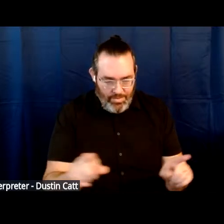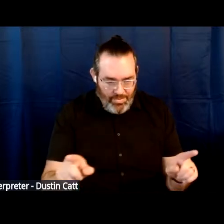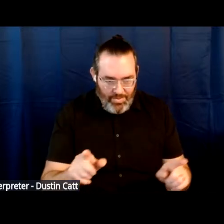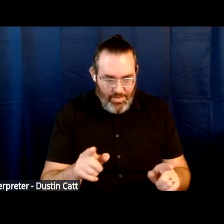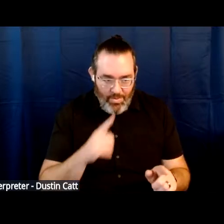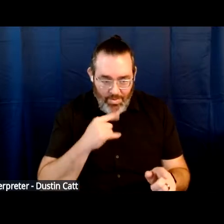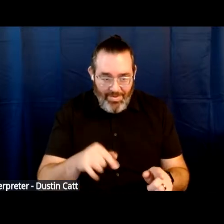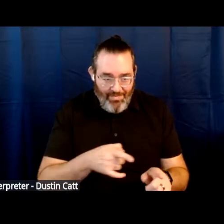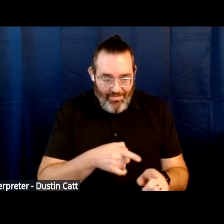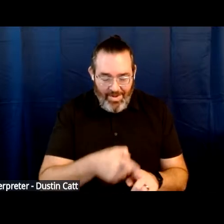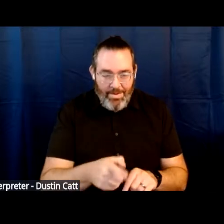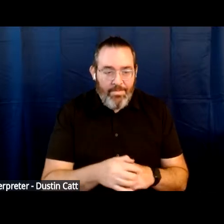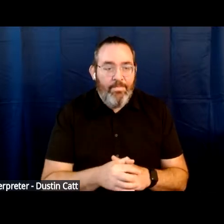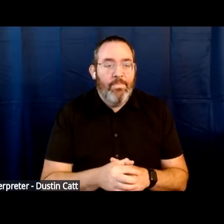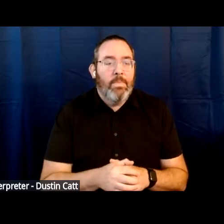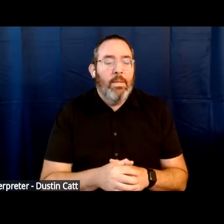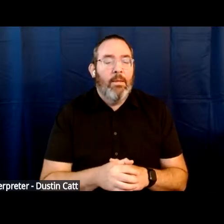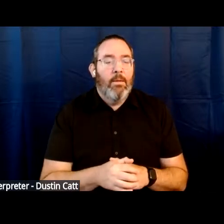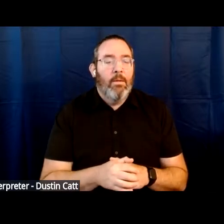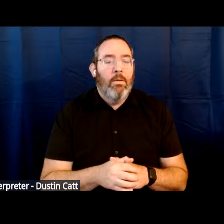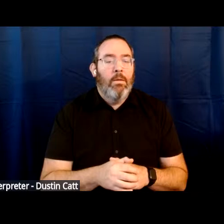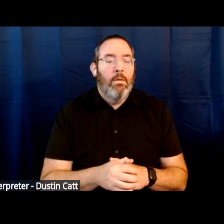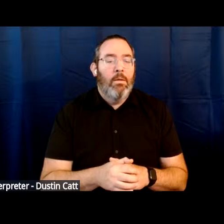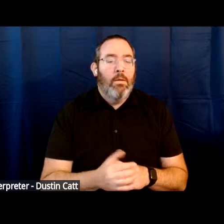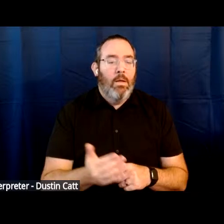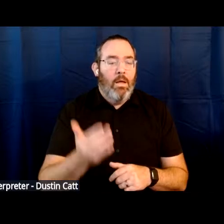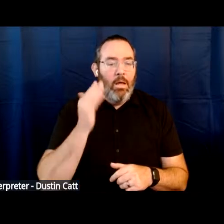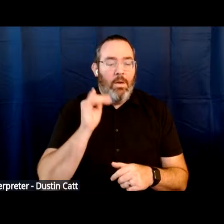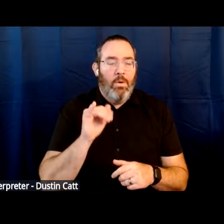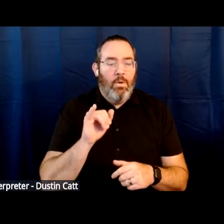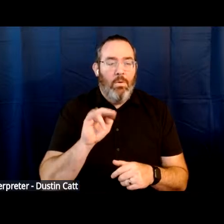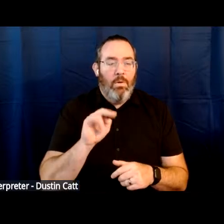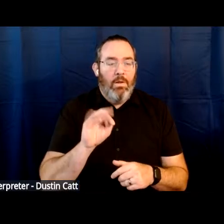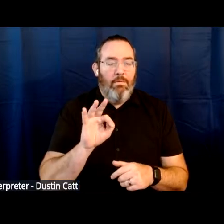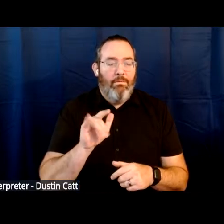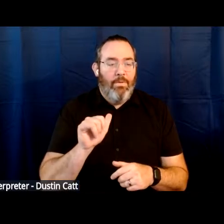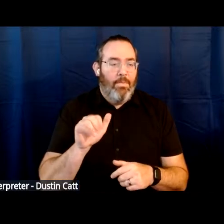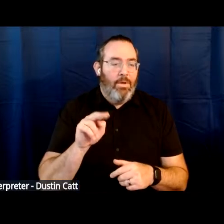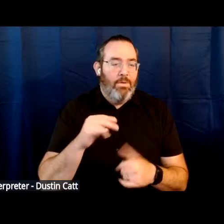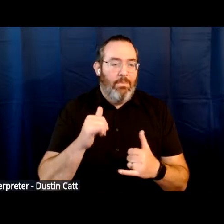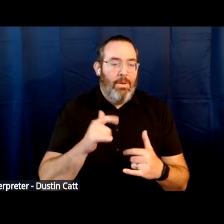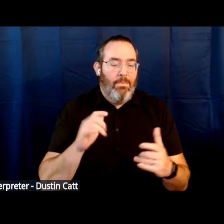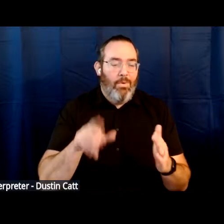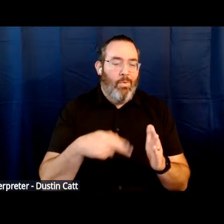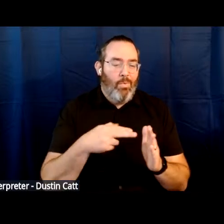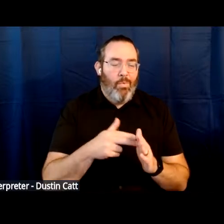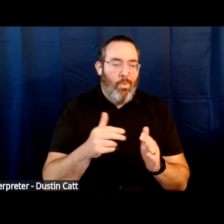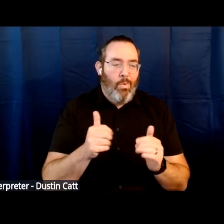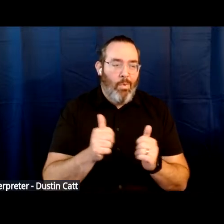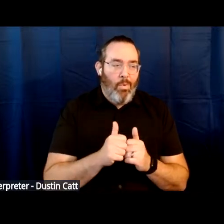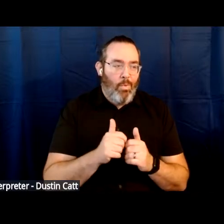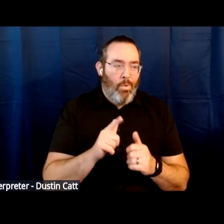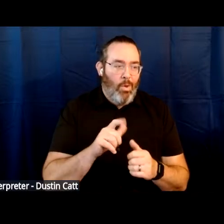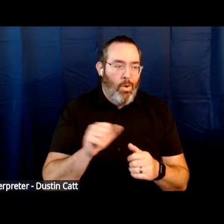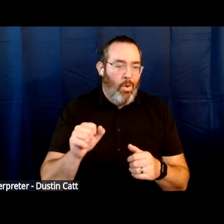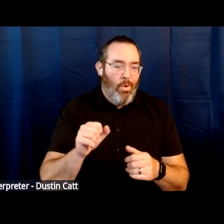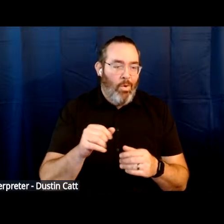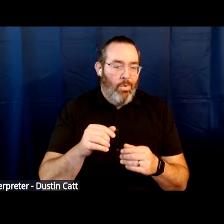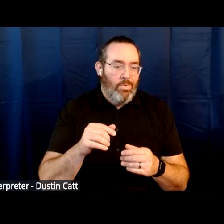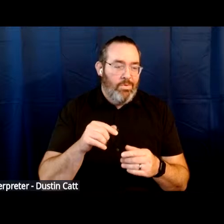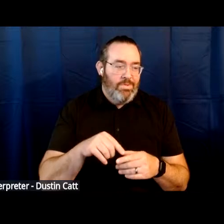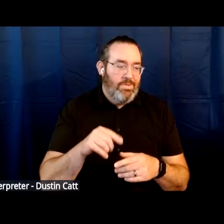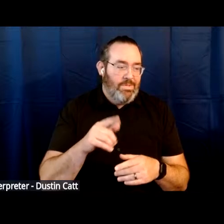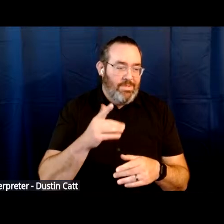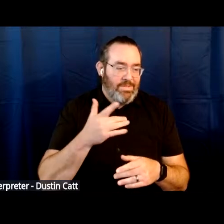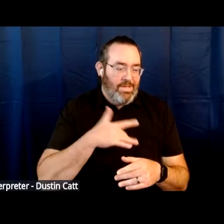fields, and again, I know that inflammation plays a big role in a lot of loss of senses, to really start to look